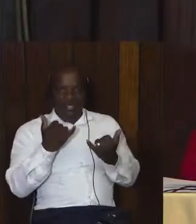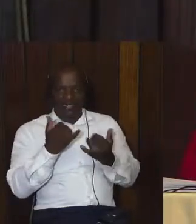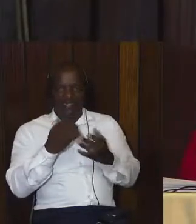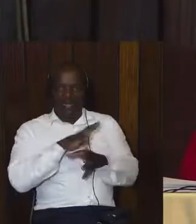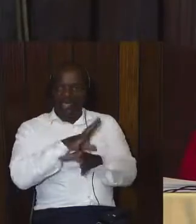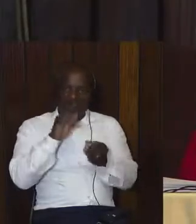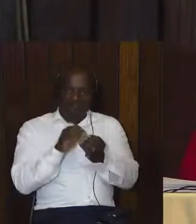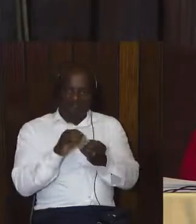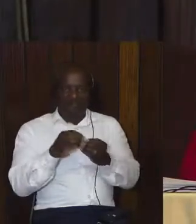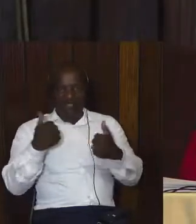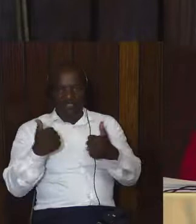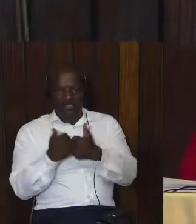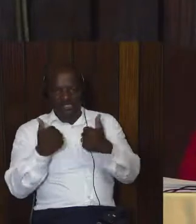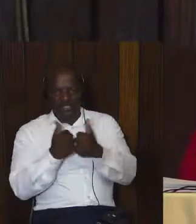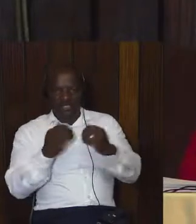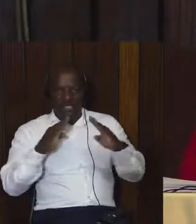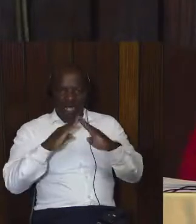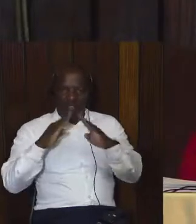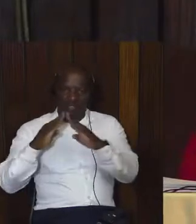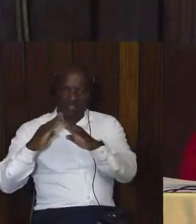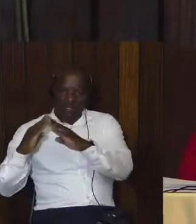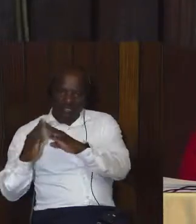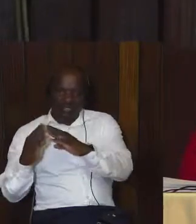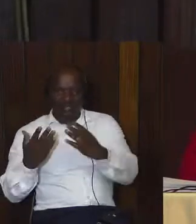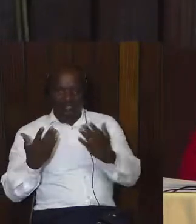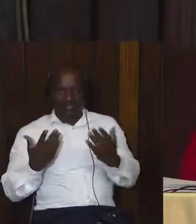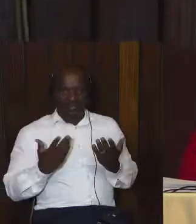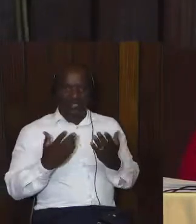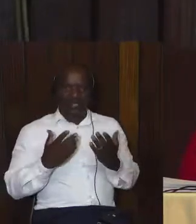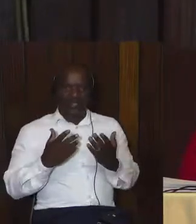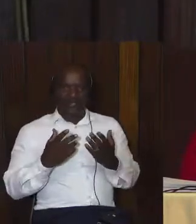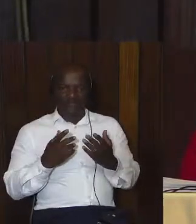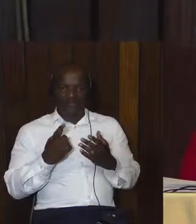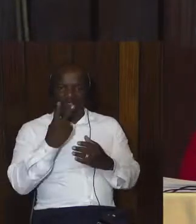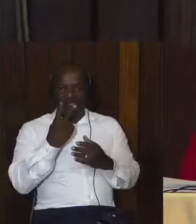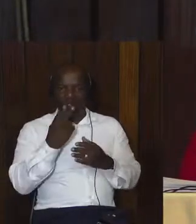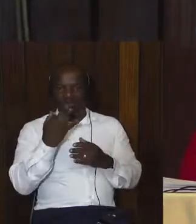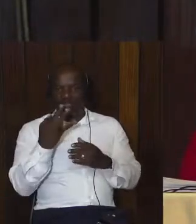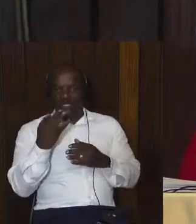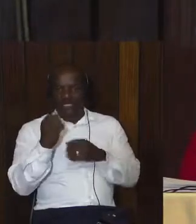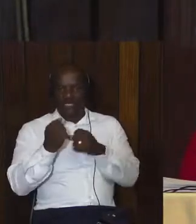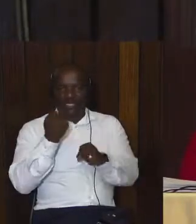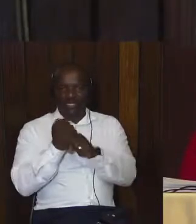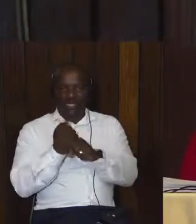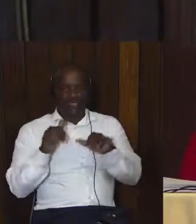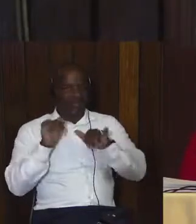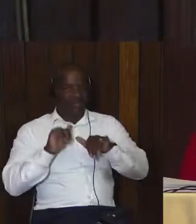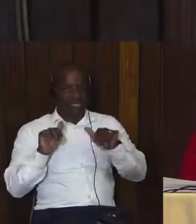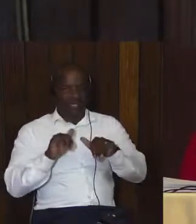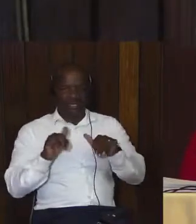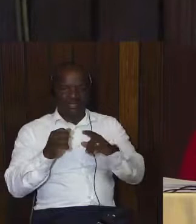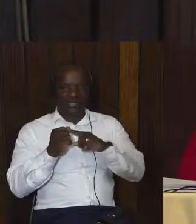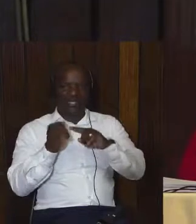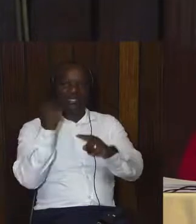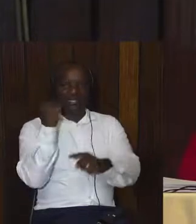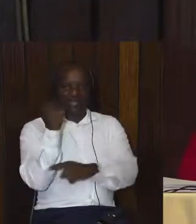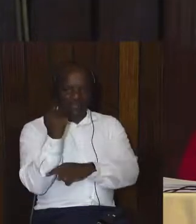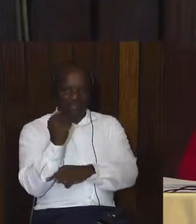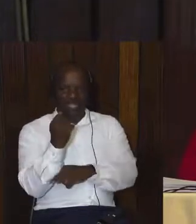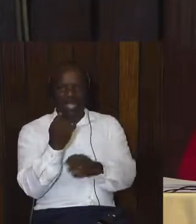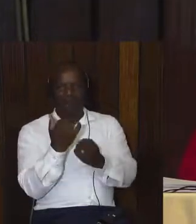Tshwane, in Extension and Region 6. That might actually take more than 2-3 years. Lastly, on this one, how much